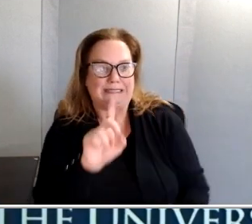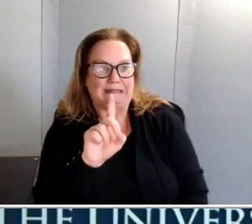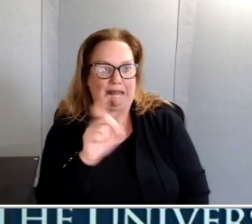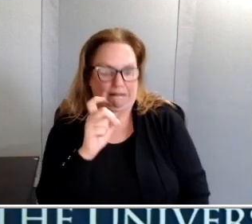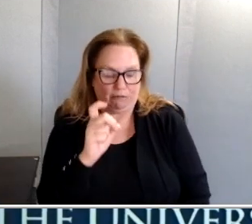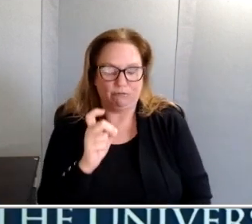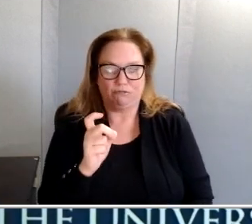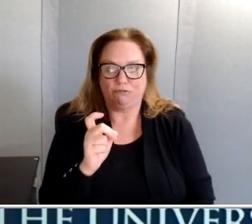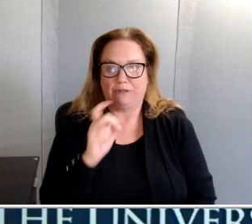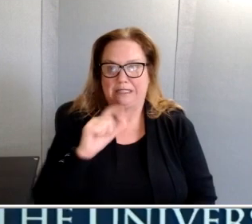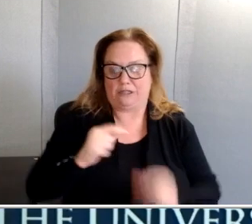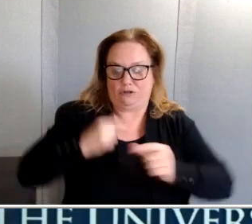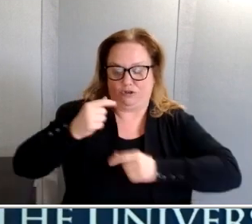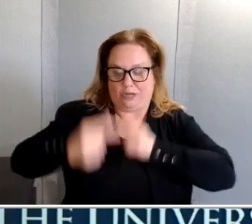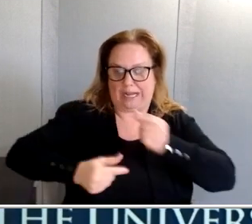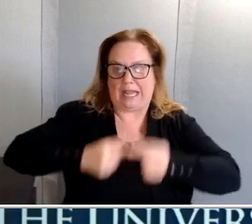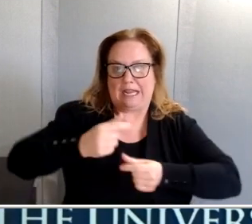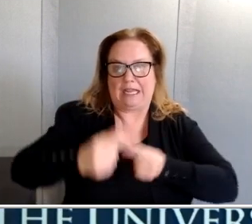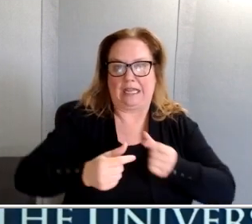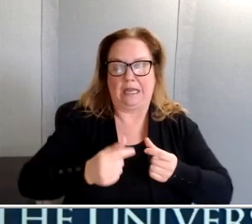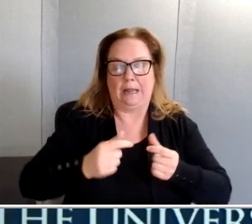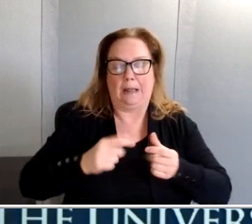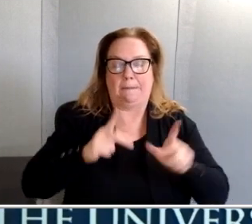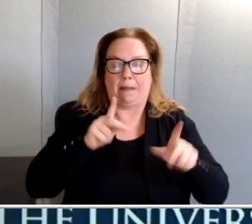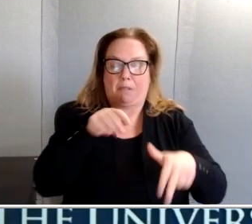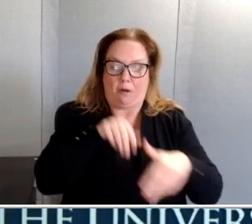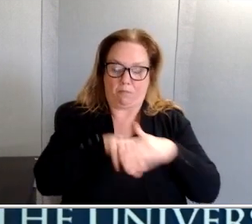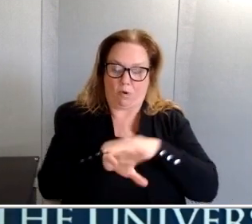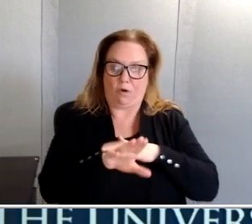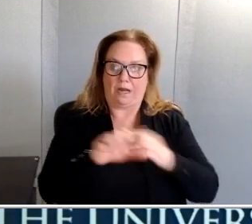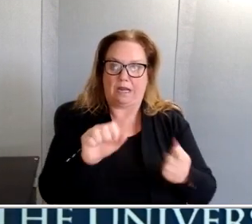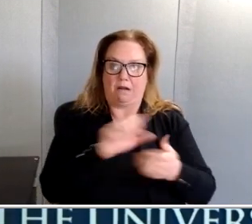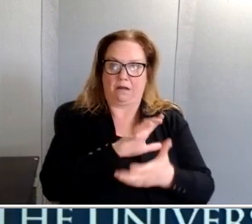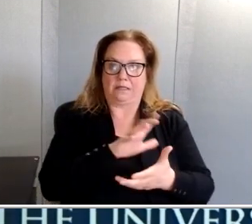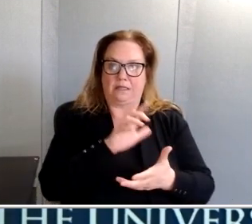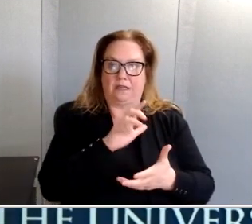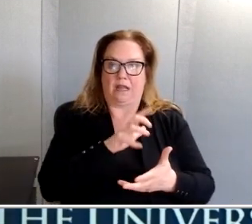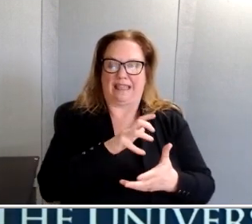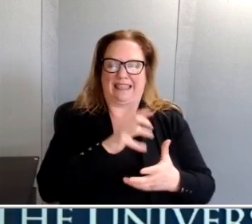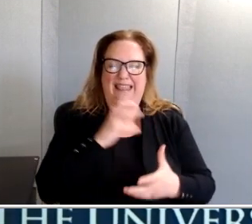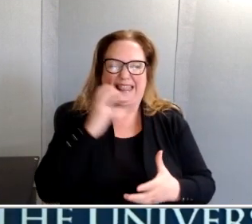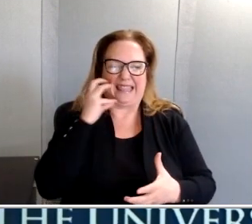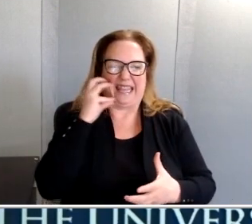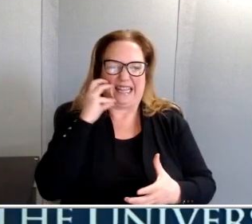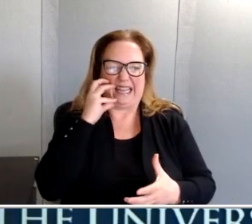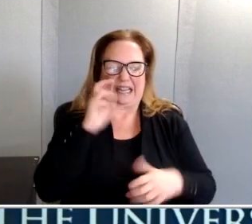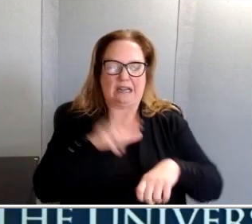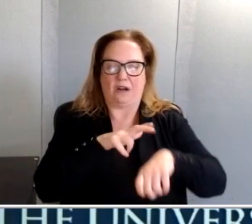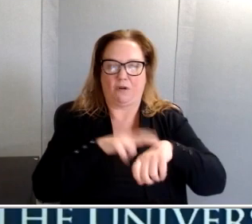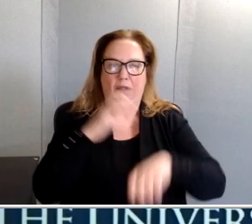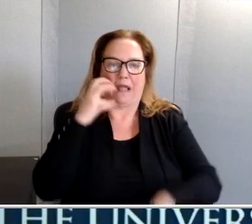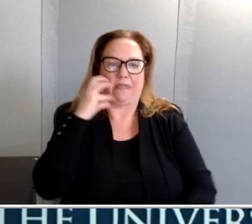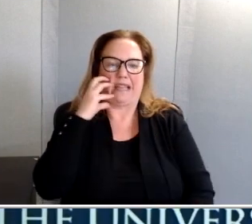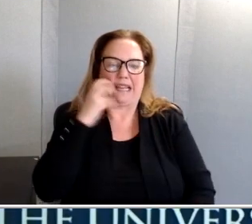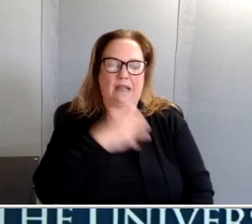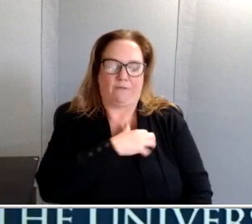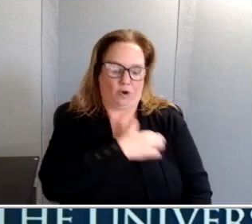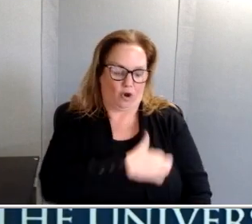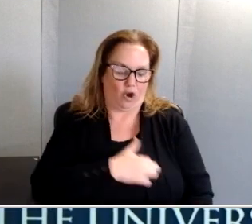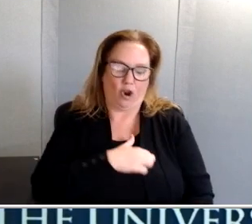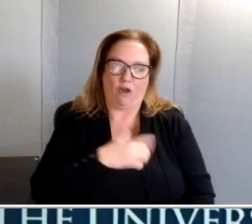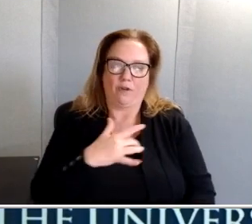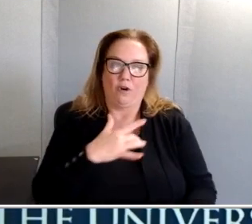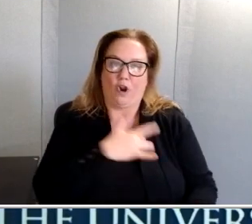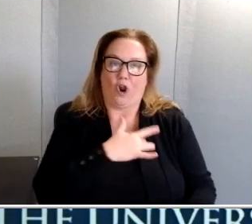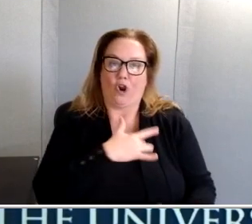again, it's a genetic cardiomyopathy. People are born with this, and it causes abnormal thickening of the heart called left ventricular hypertrophy. And with that can